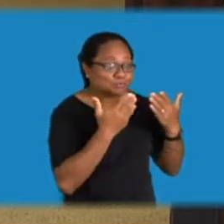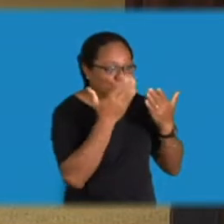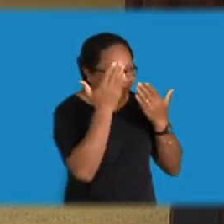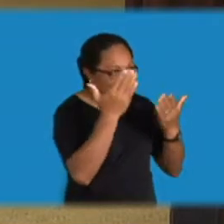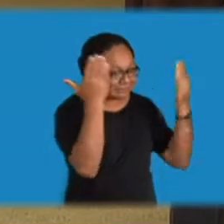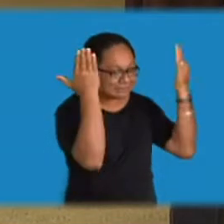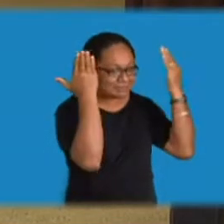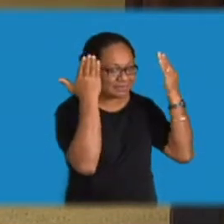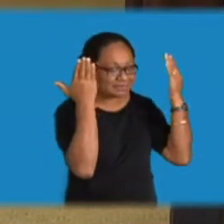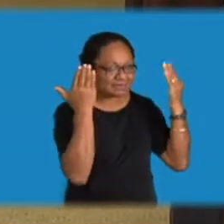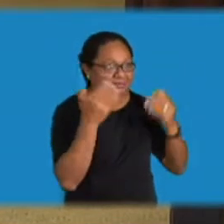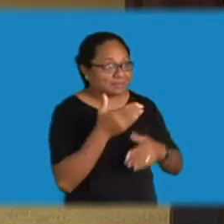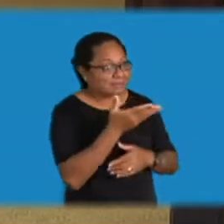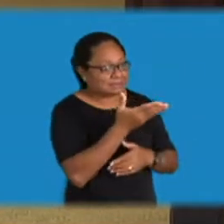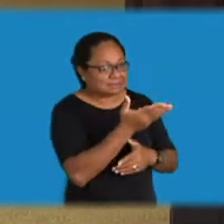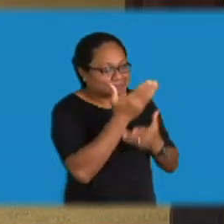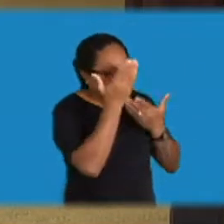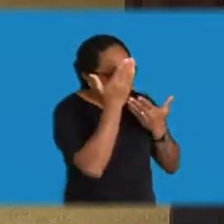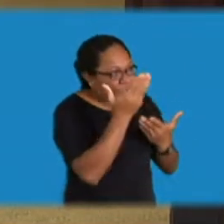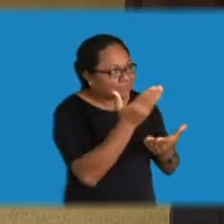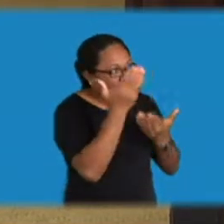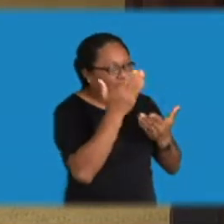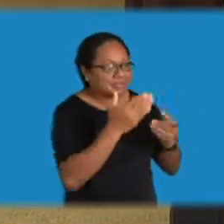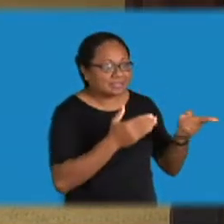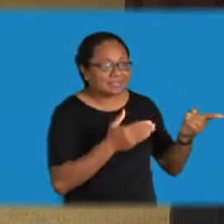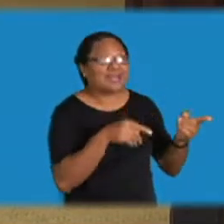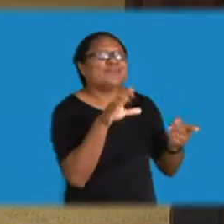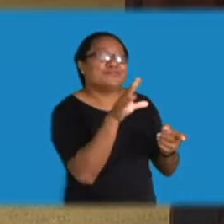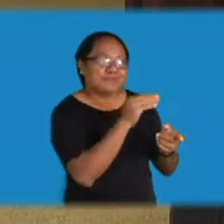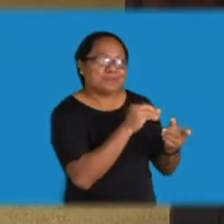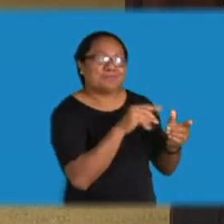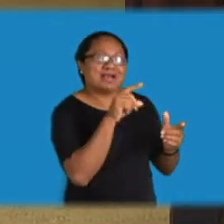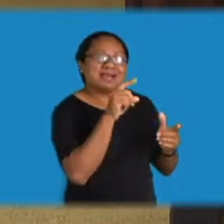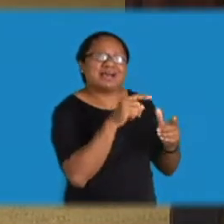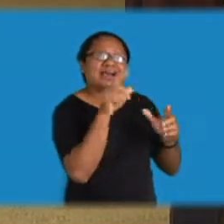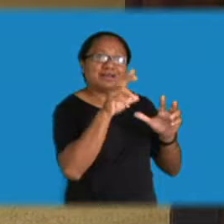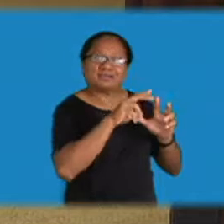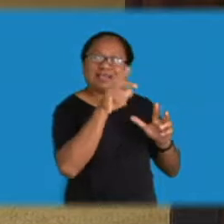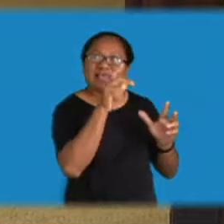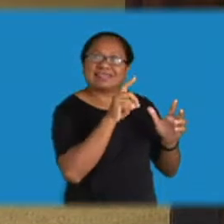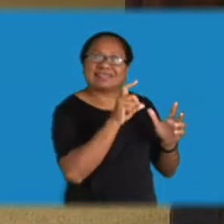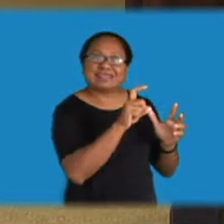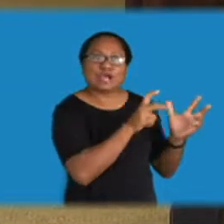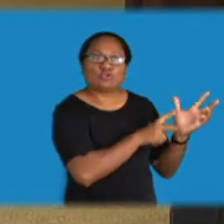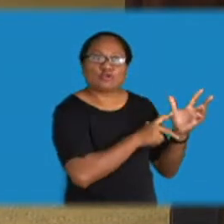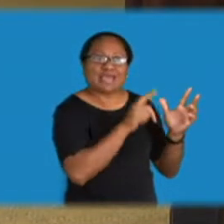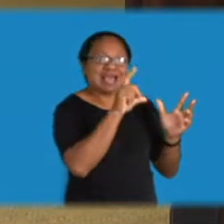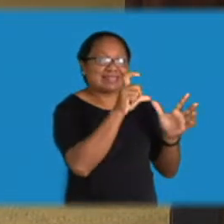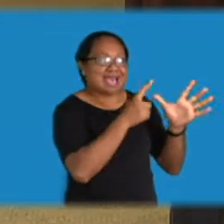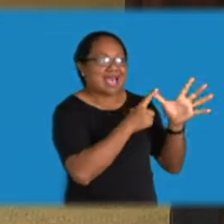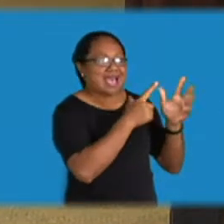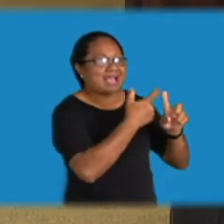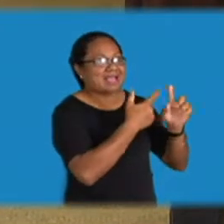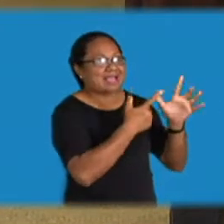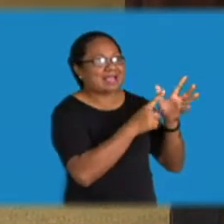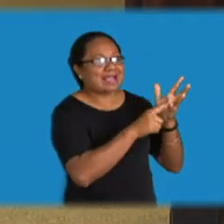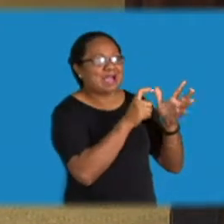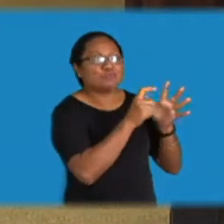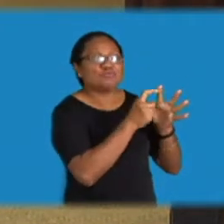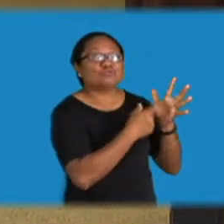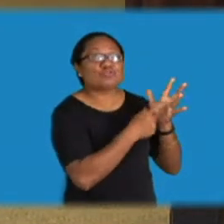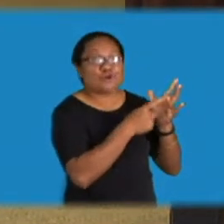The Honourable Member, we have a real problem in our province, the province of the Konrovi, especially in the Tunululoa